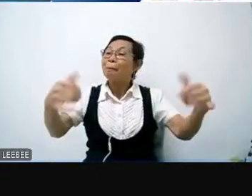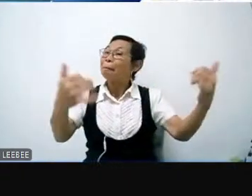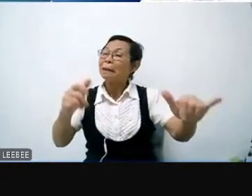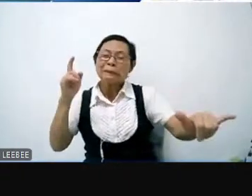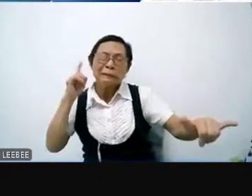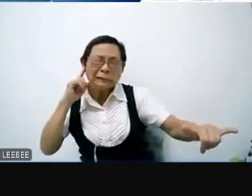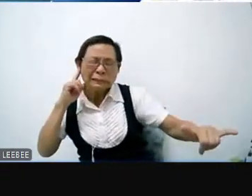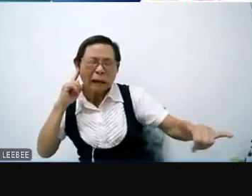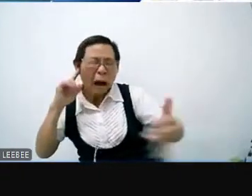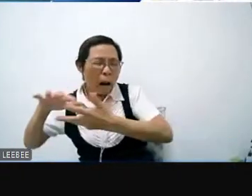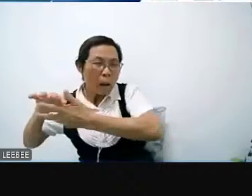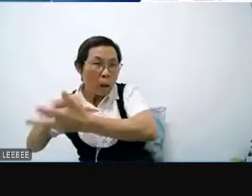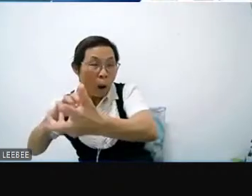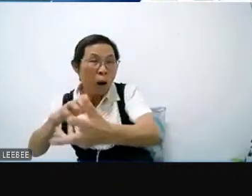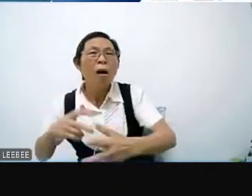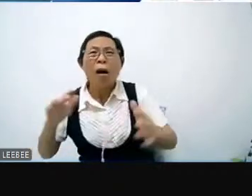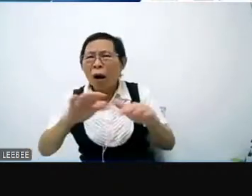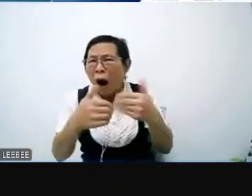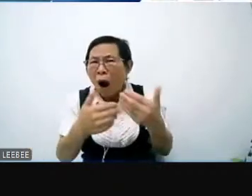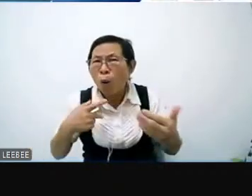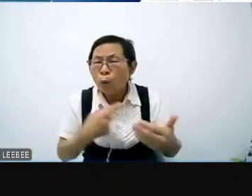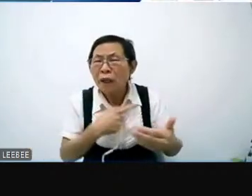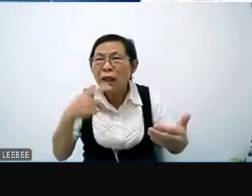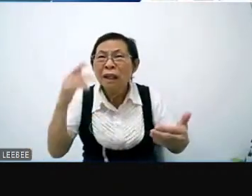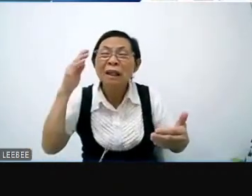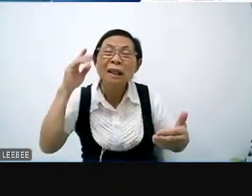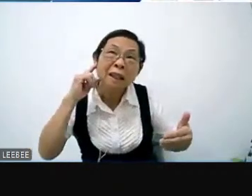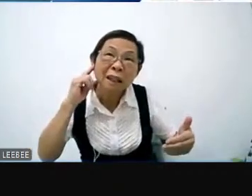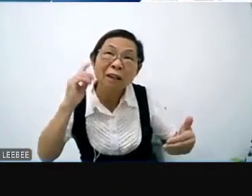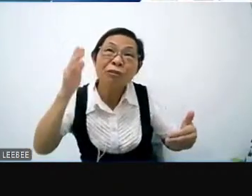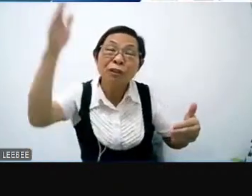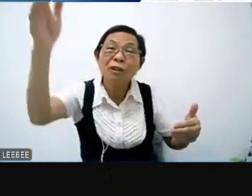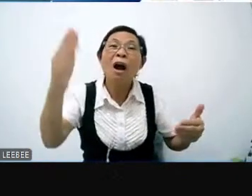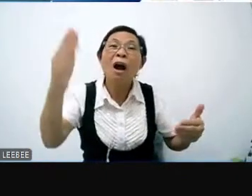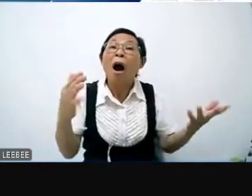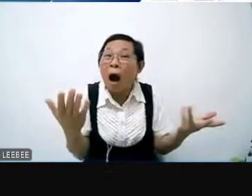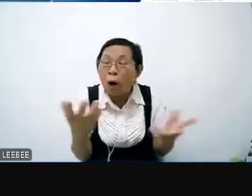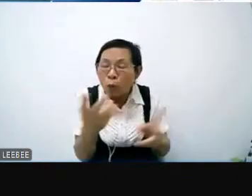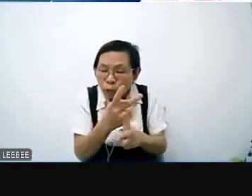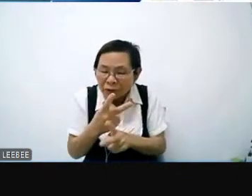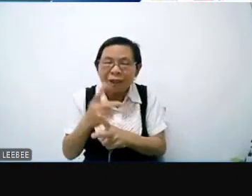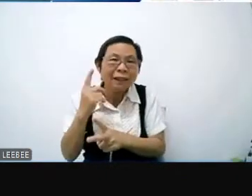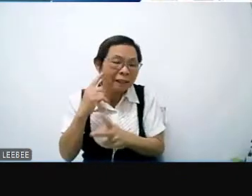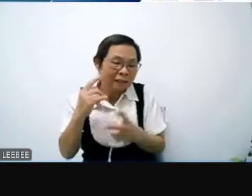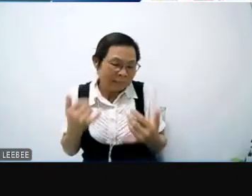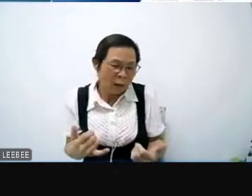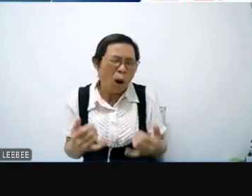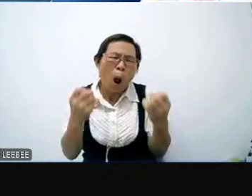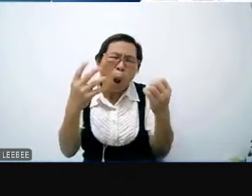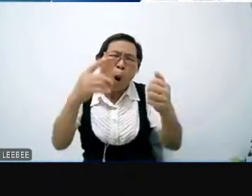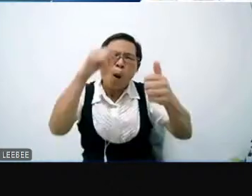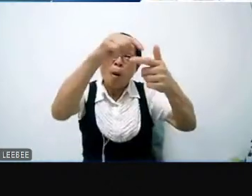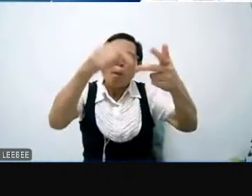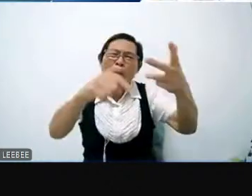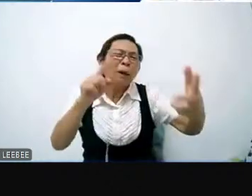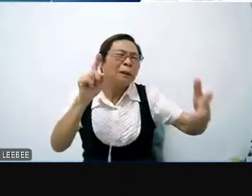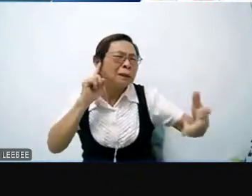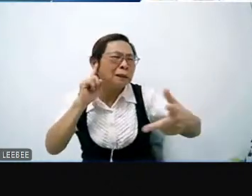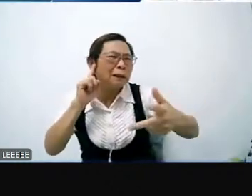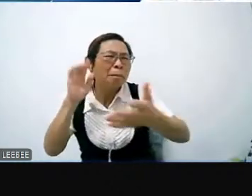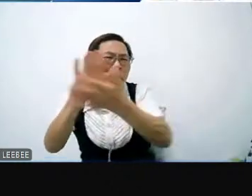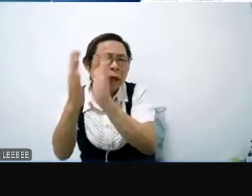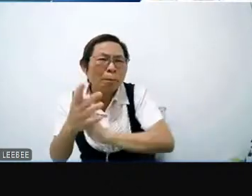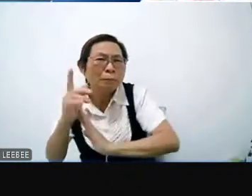we hear in the future depends on how we care for our ears today, as many cases of hearing loss can